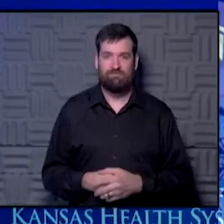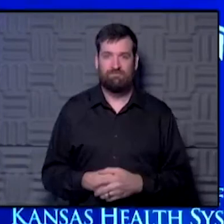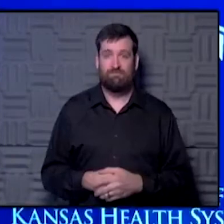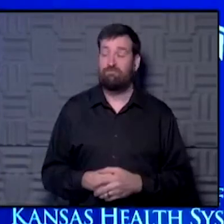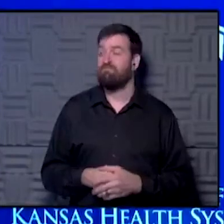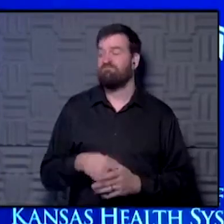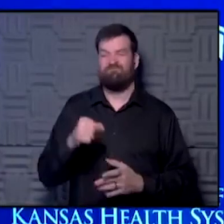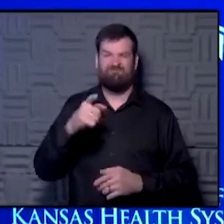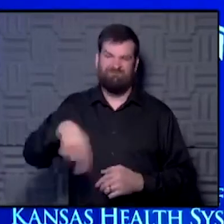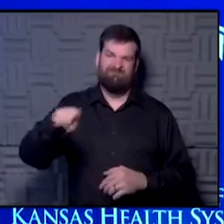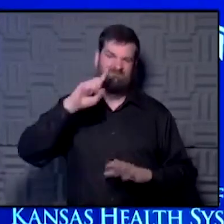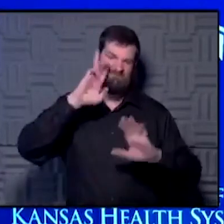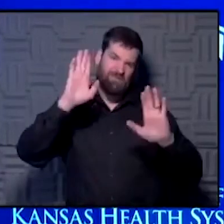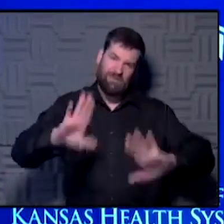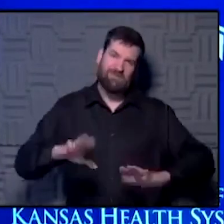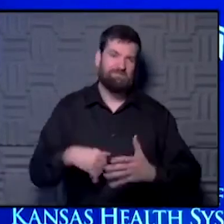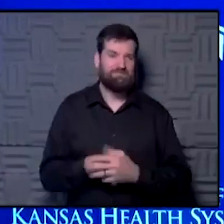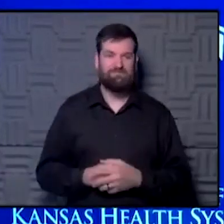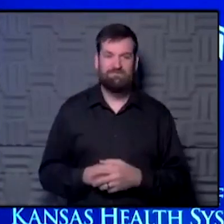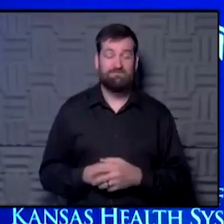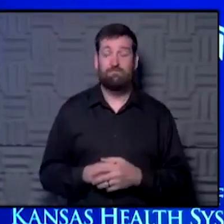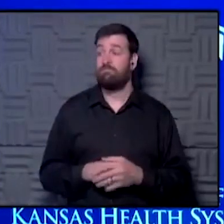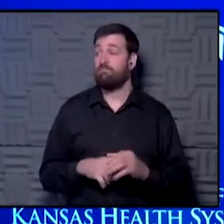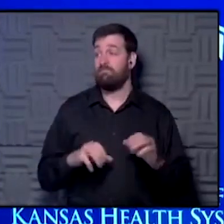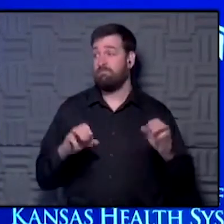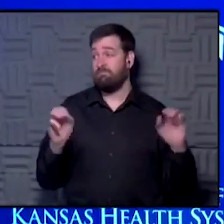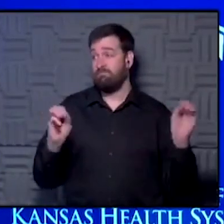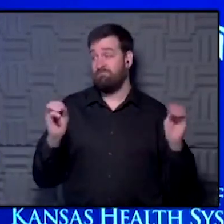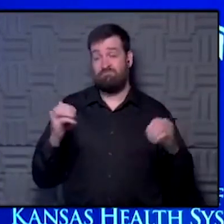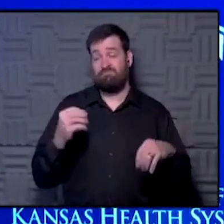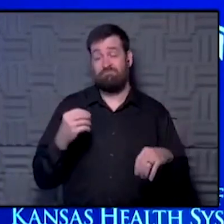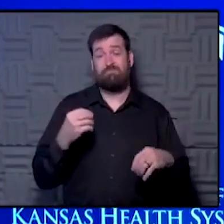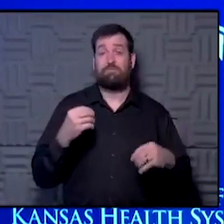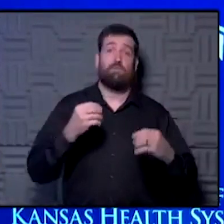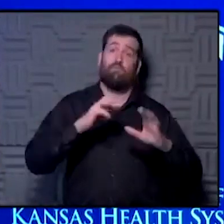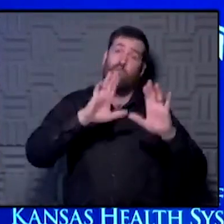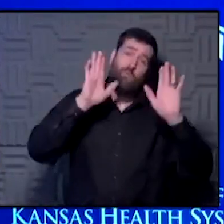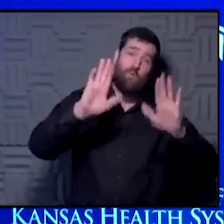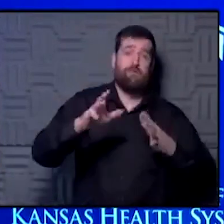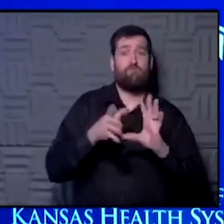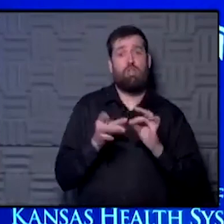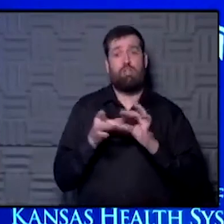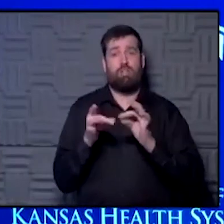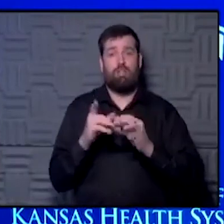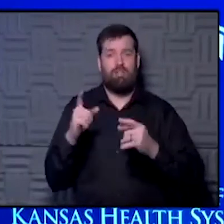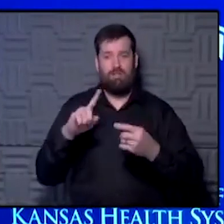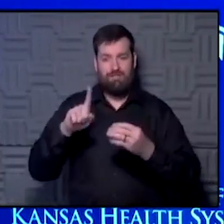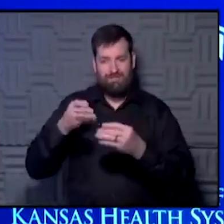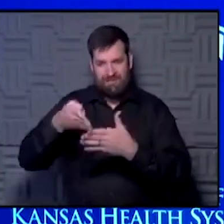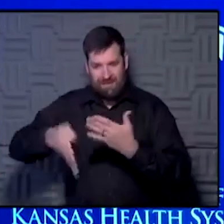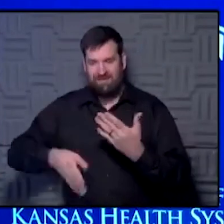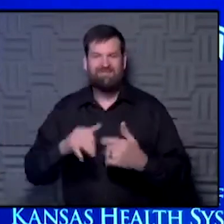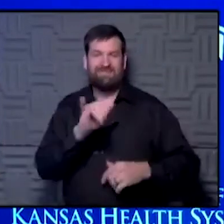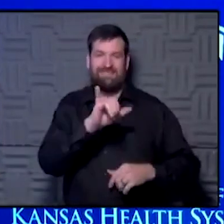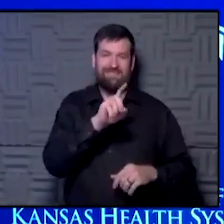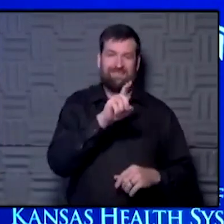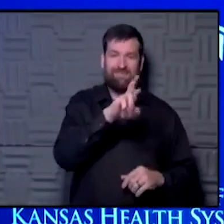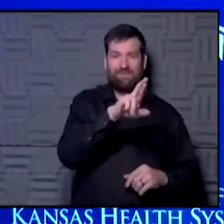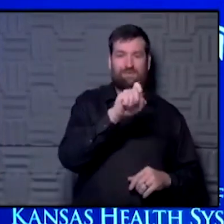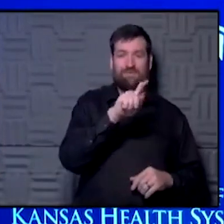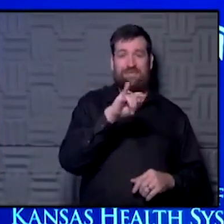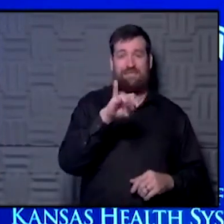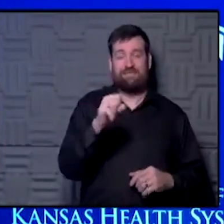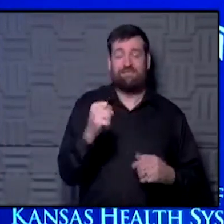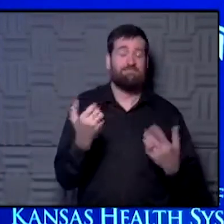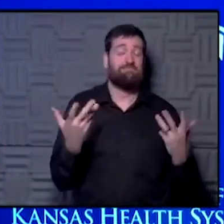So those are great. I don't have any wonderful words to wrap up the show like Dr. Stites might have. So what I